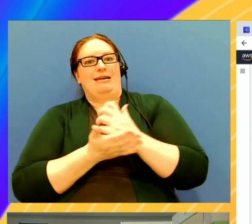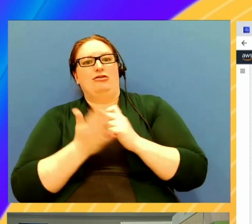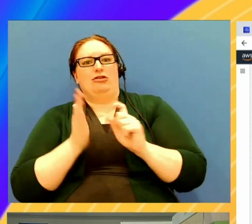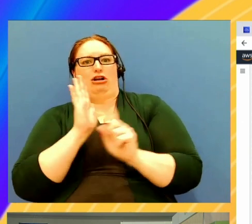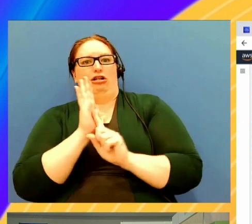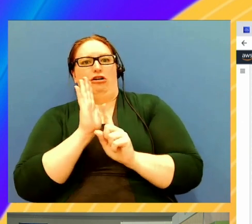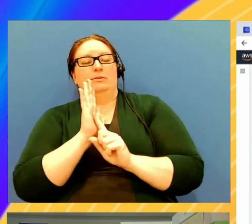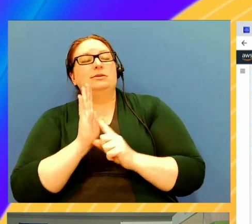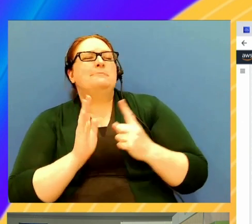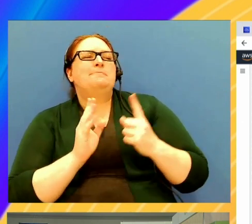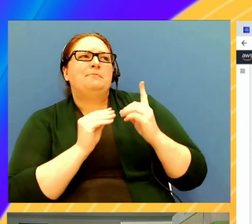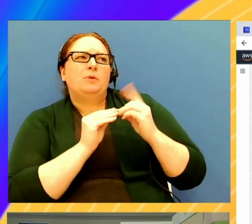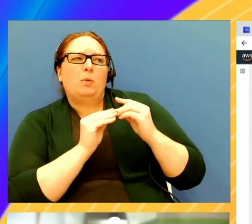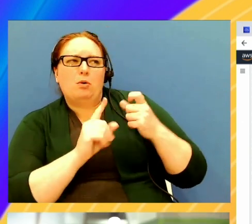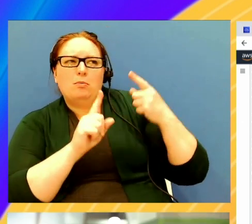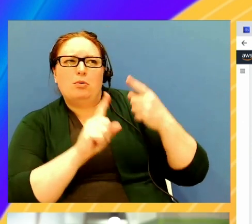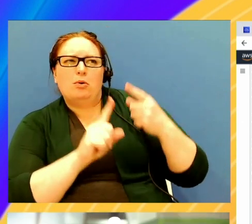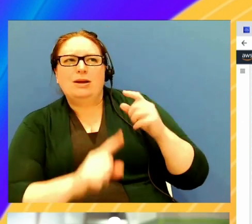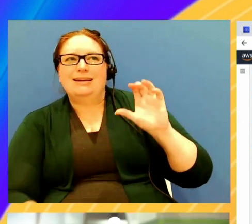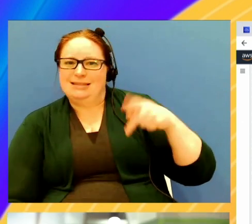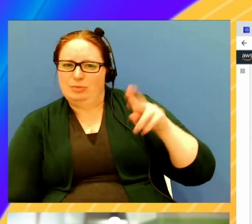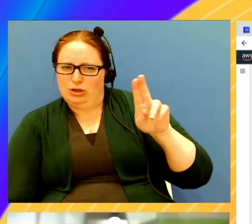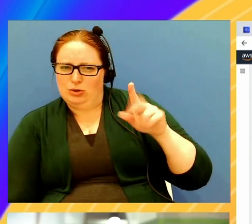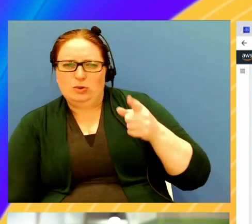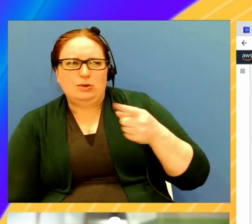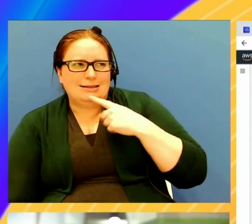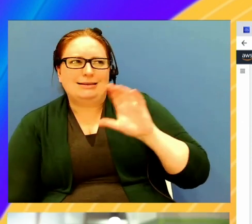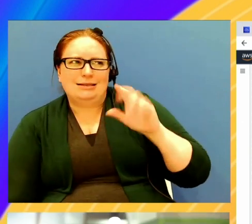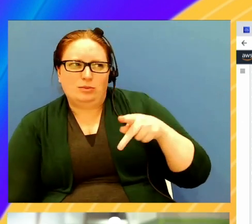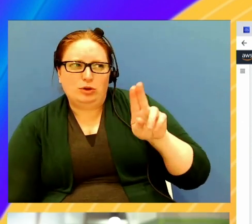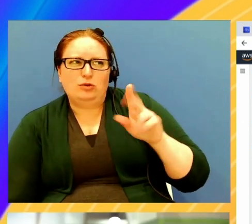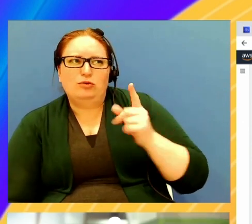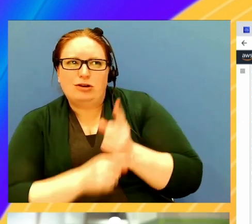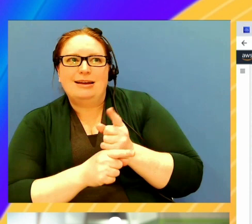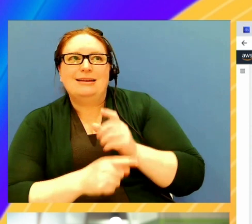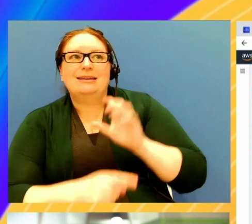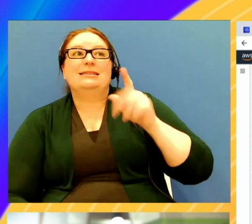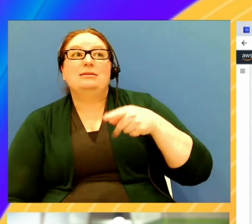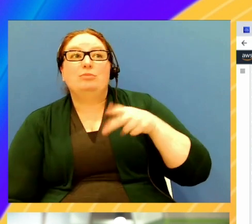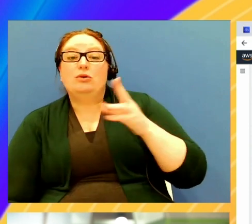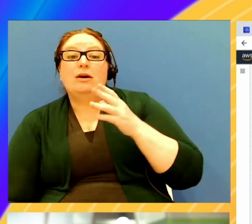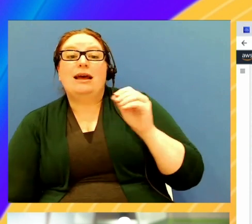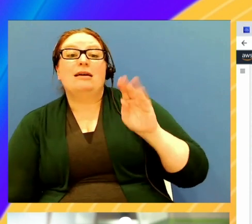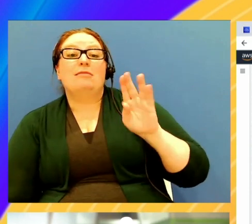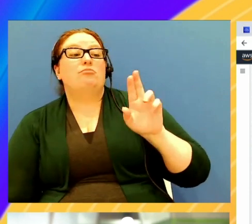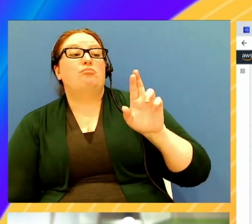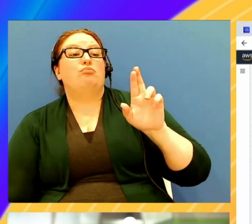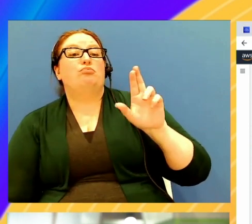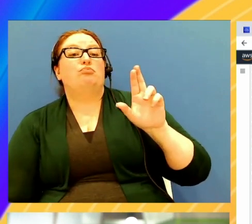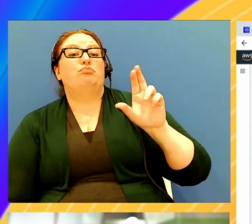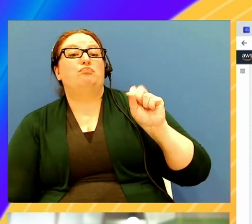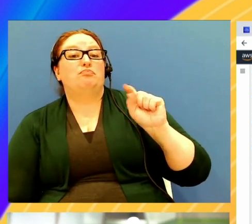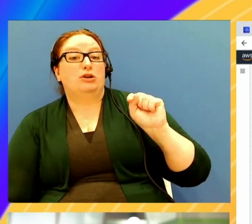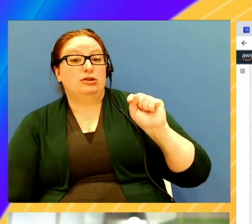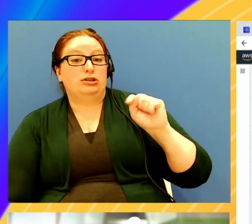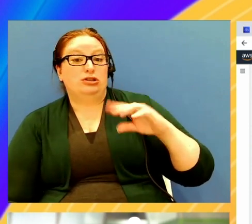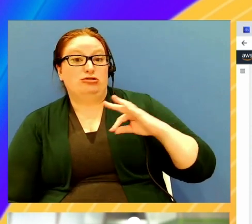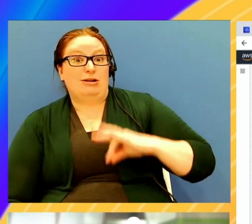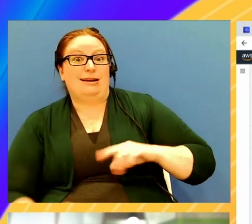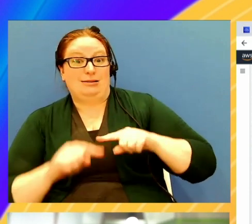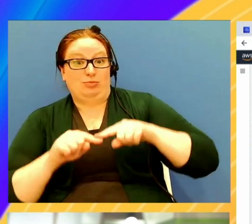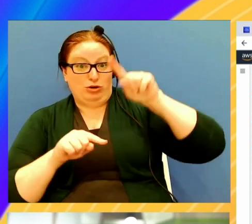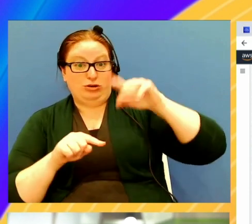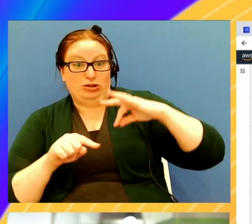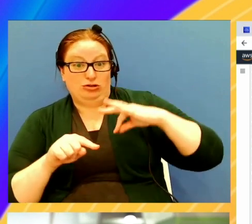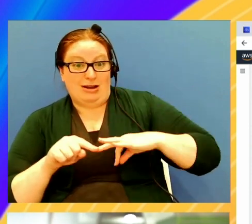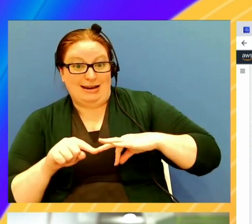point, like CPU, you said CPU, right? Yeah, So you could also say CPU and burst credits. So my burst credits are like running out, and my